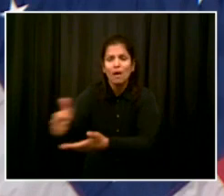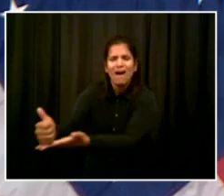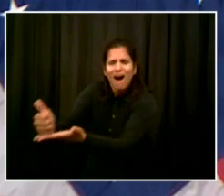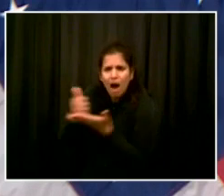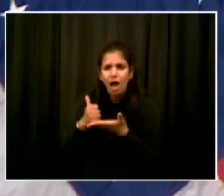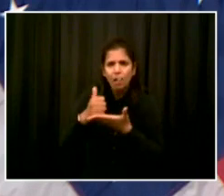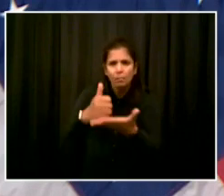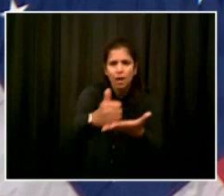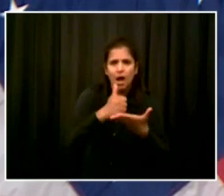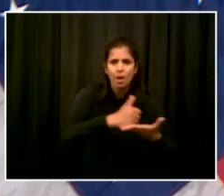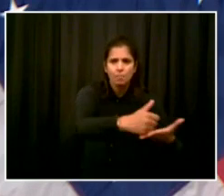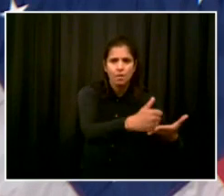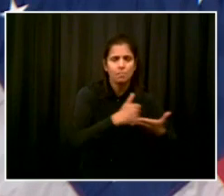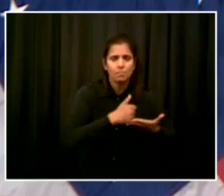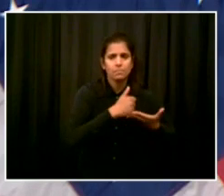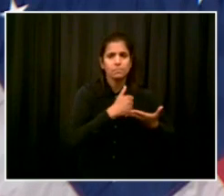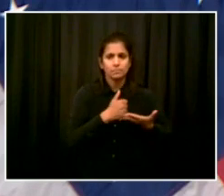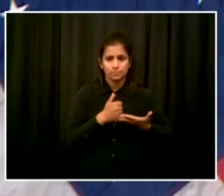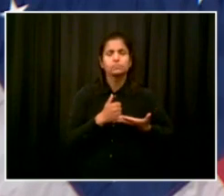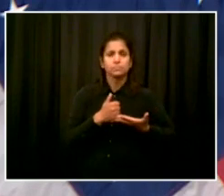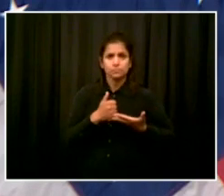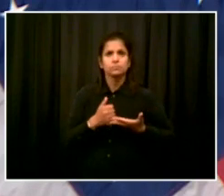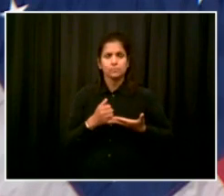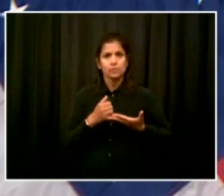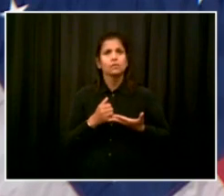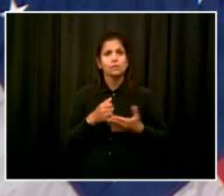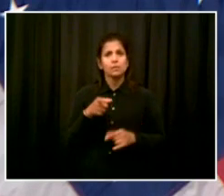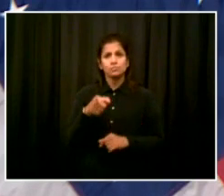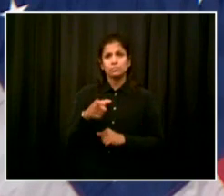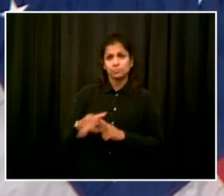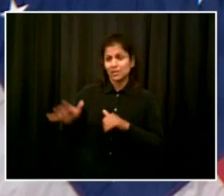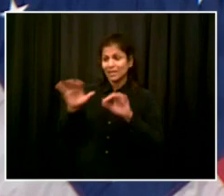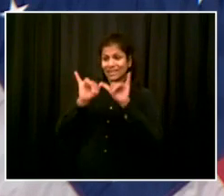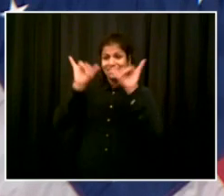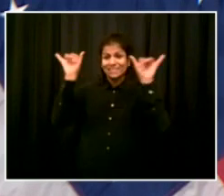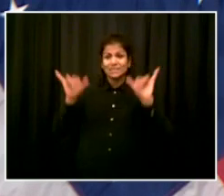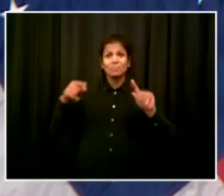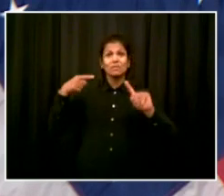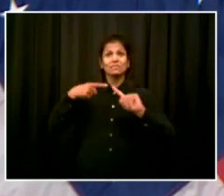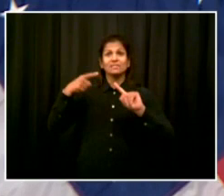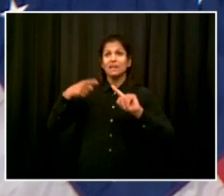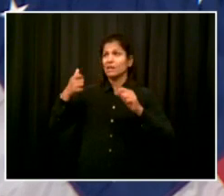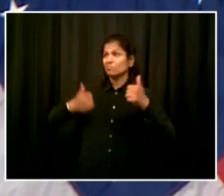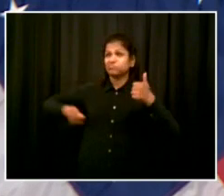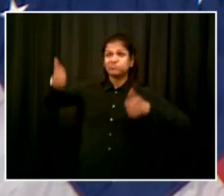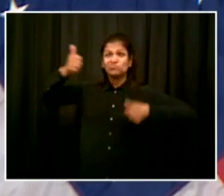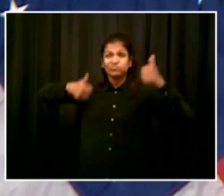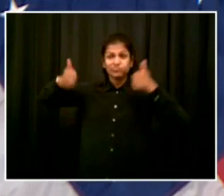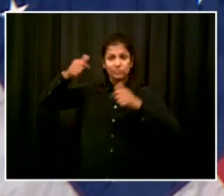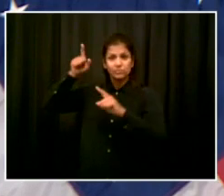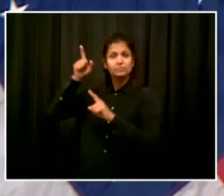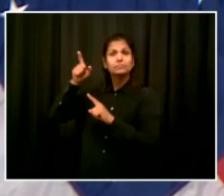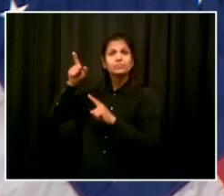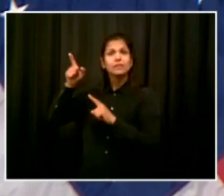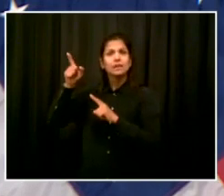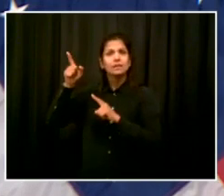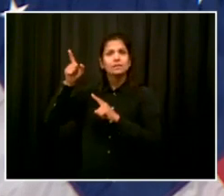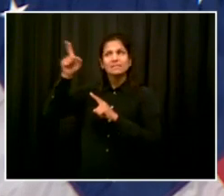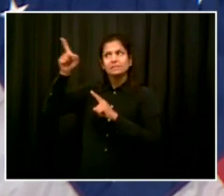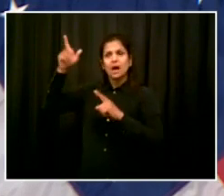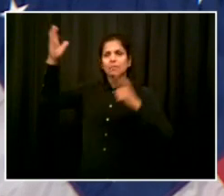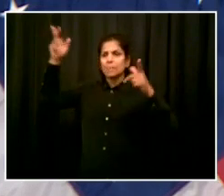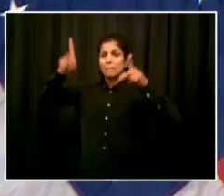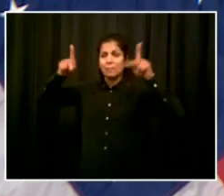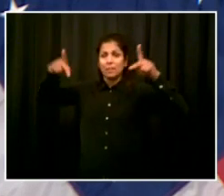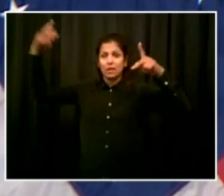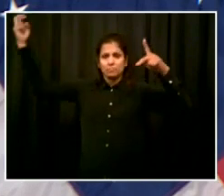commanders, and sitting down with the community, with their cops, with their detectives, and having detectives stand up and saying, this is